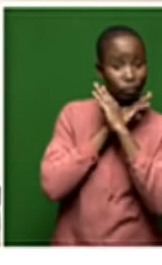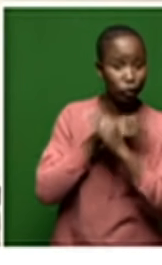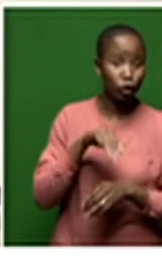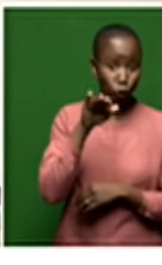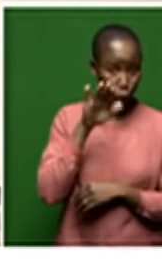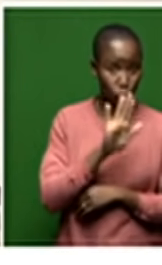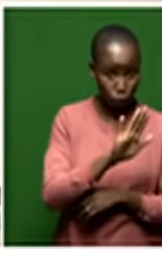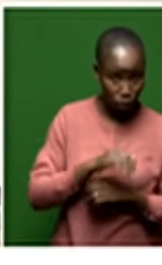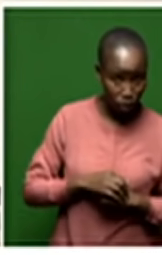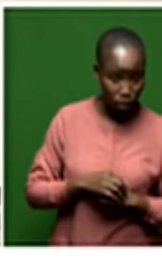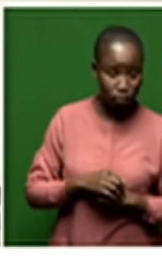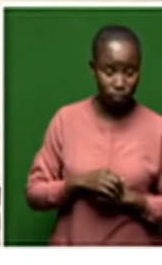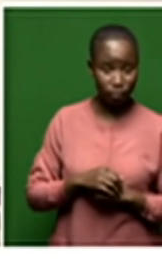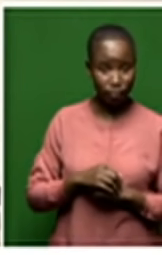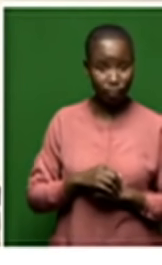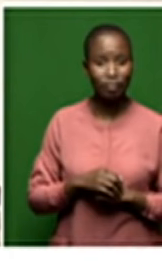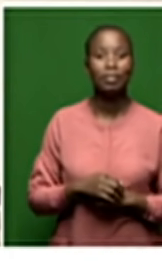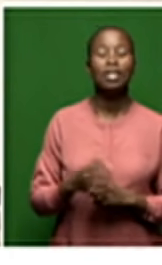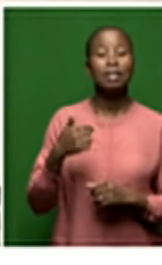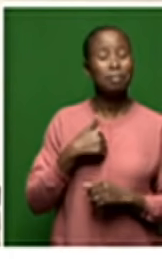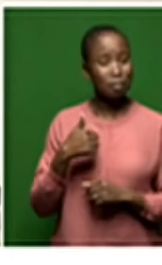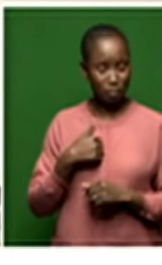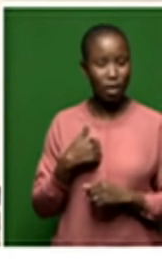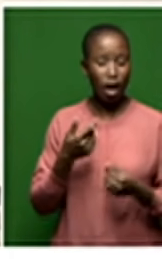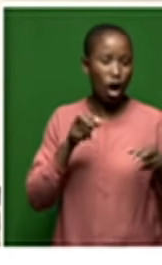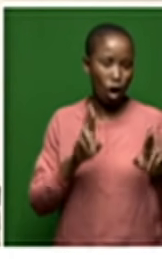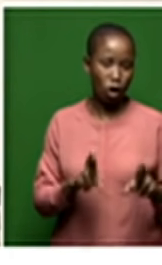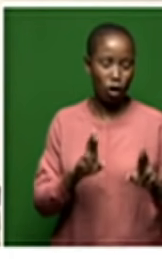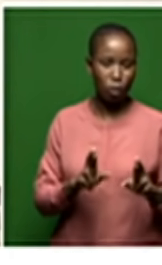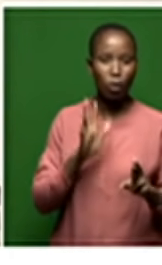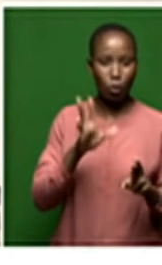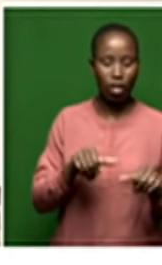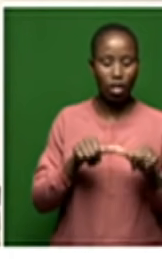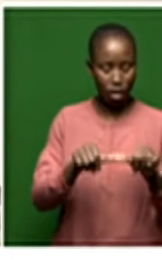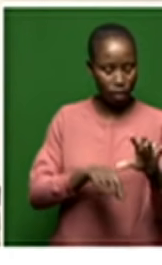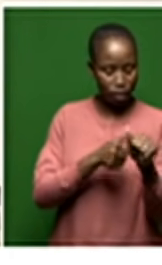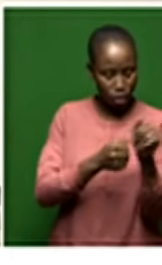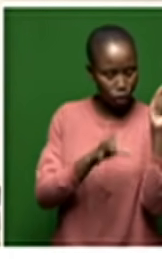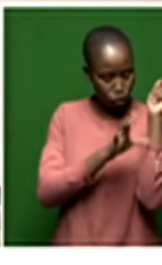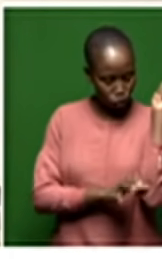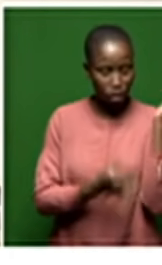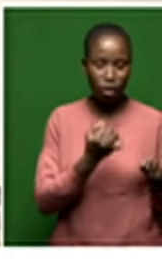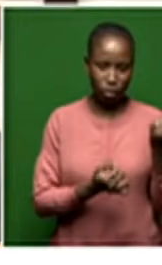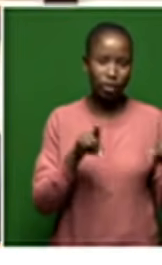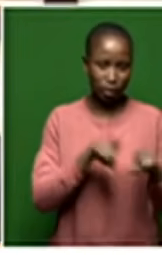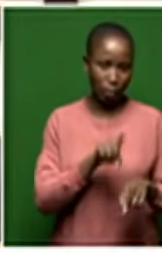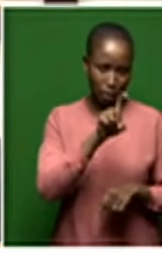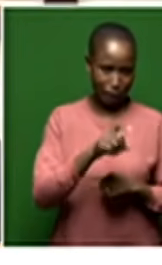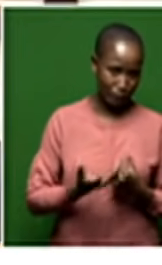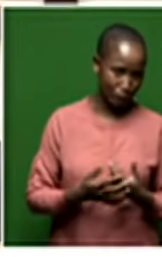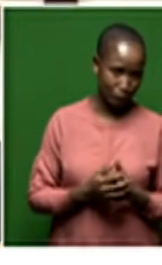the IFP did not raise it. And so I hope they will be aligned with the Constitutional Court as well.